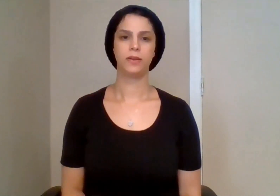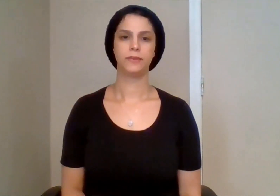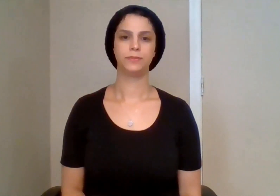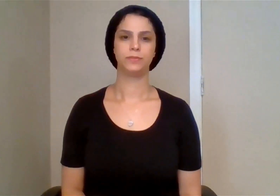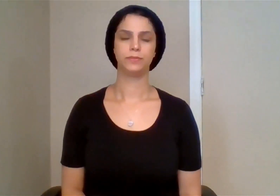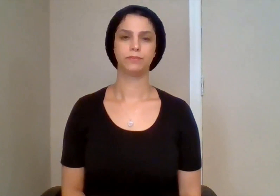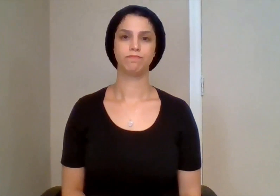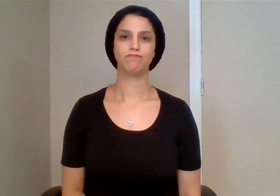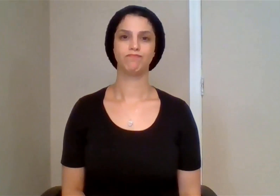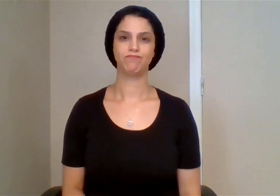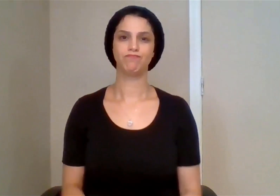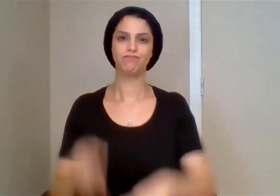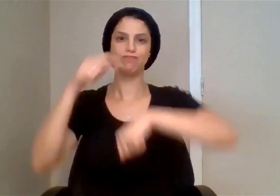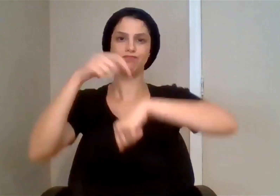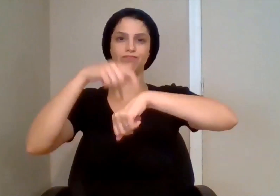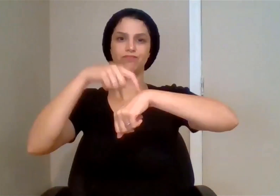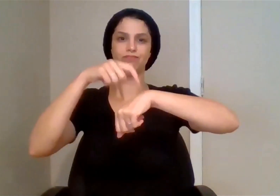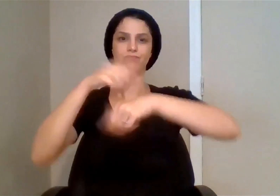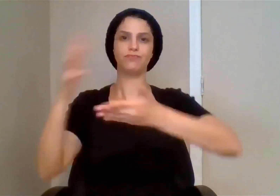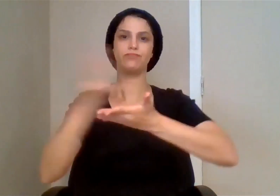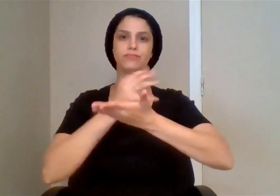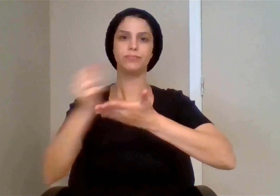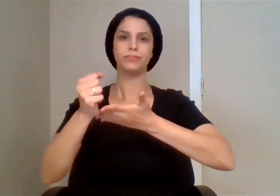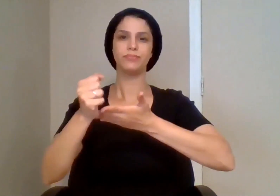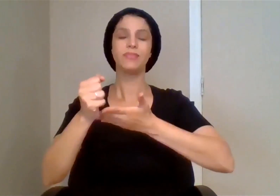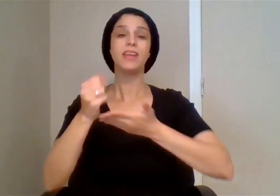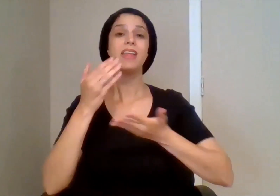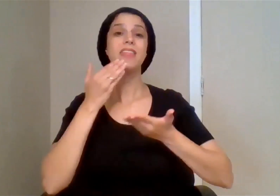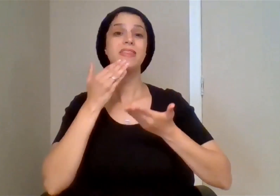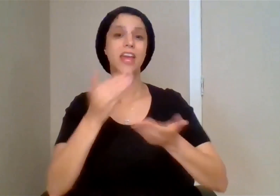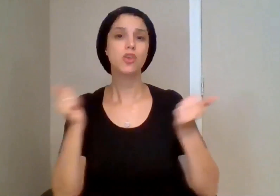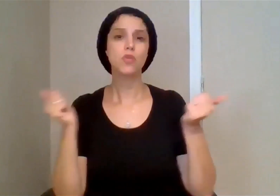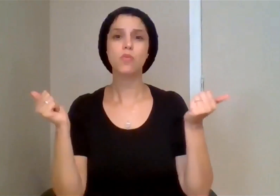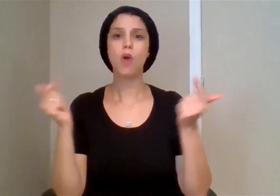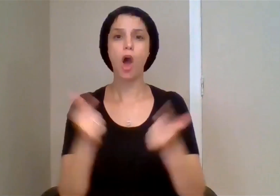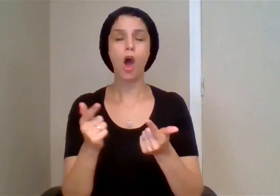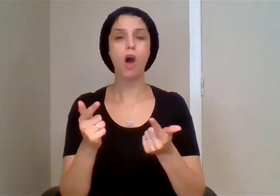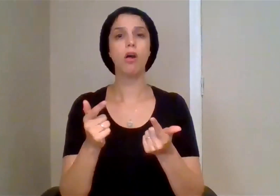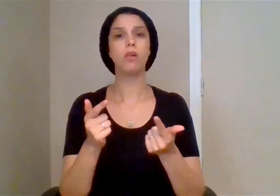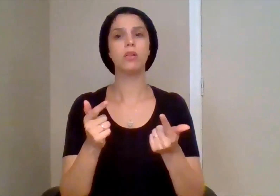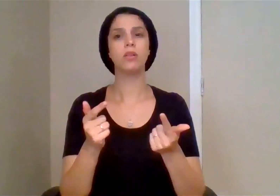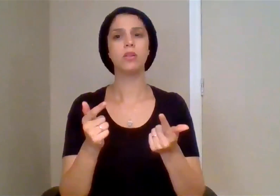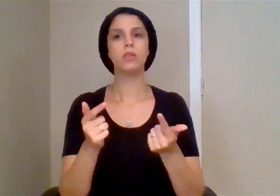I believe we are at time. So thank you all for your